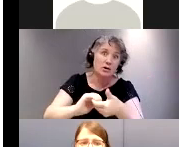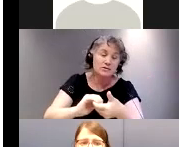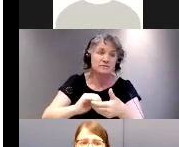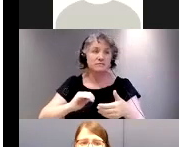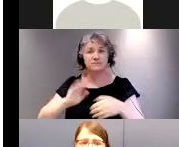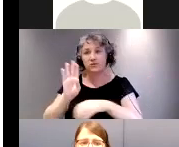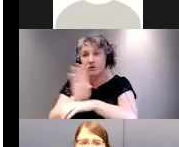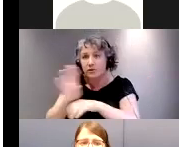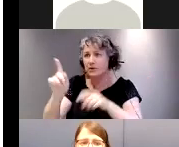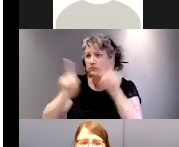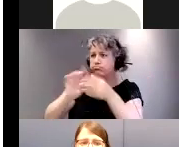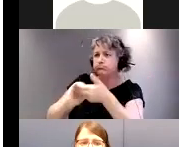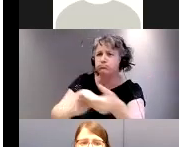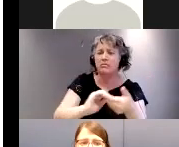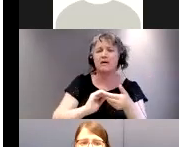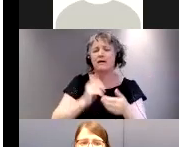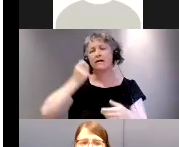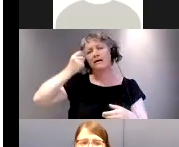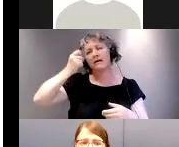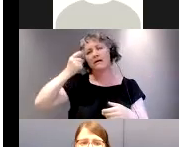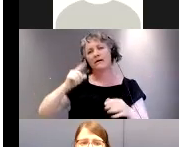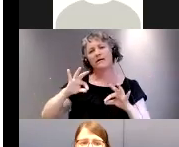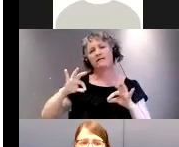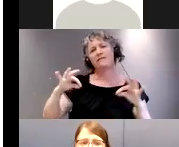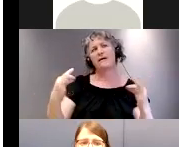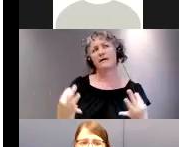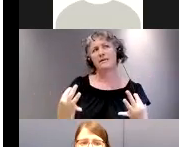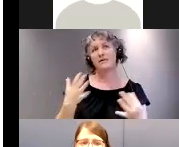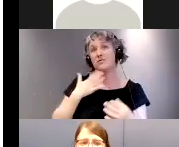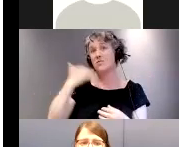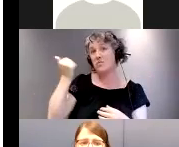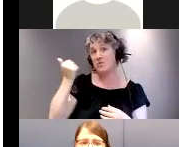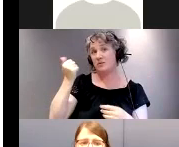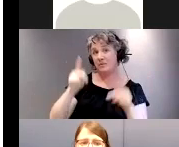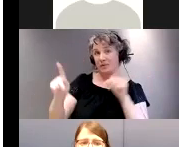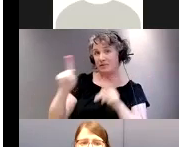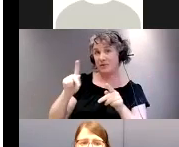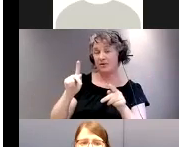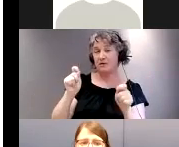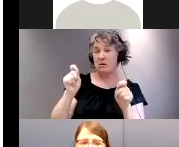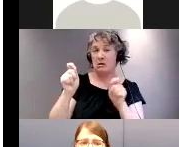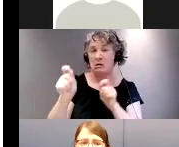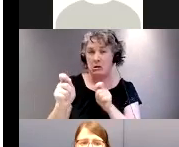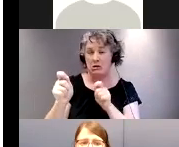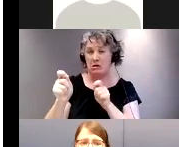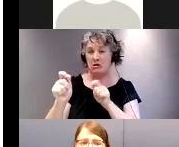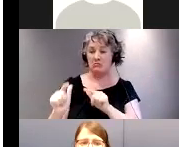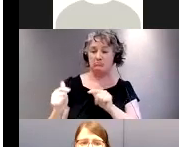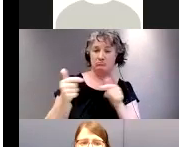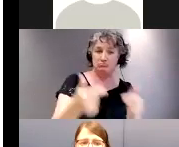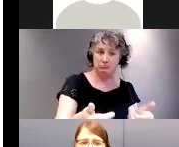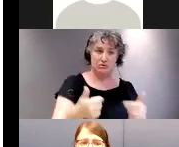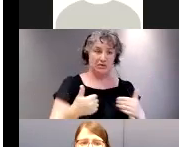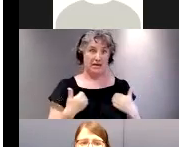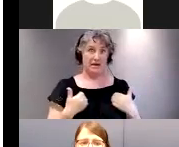with those. But you have a family, often you'll have the older adults transitioning, right, in succession planning to the